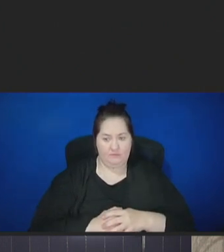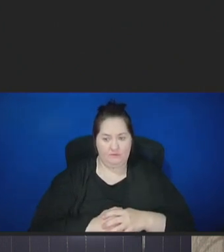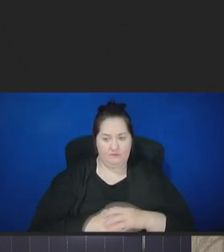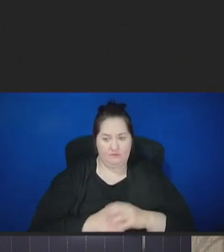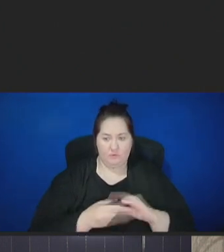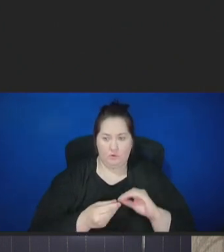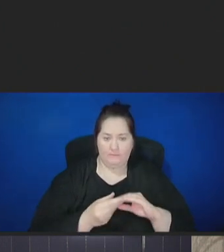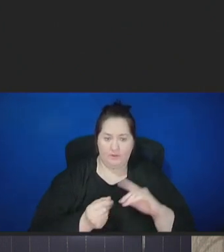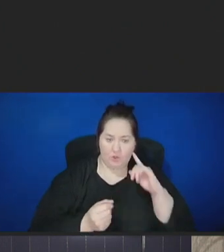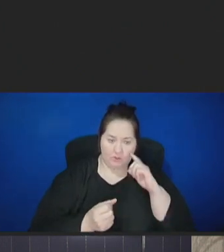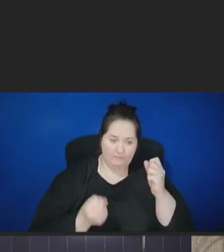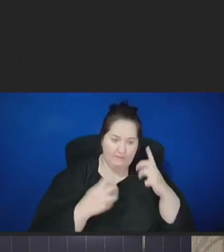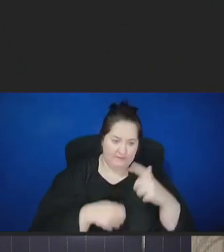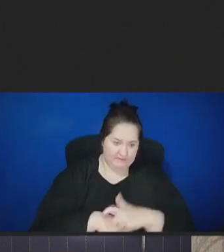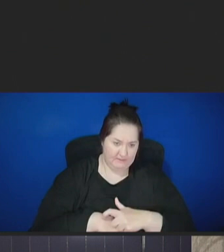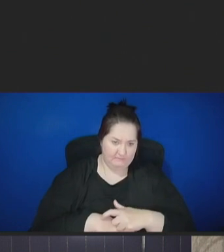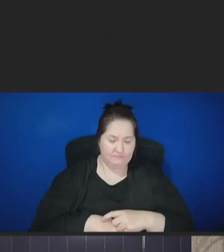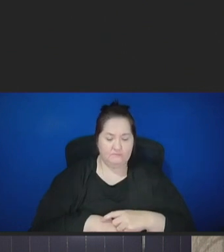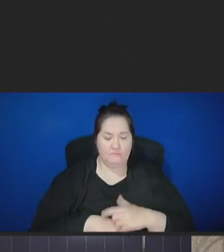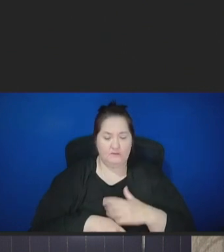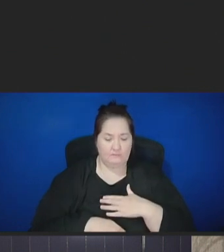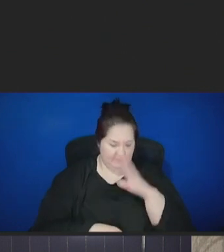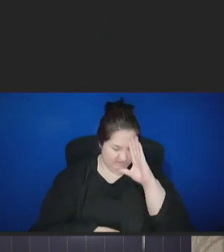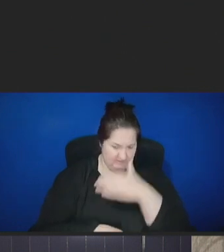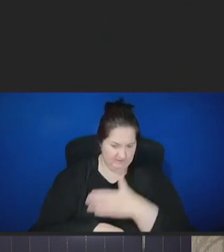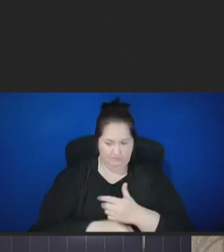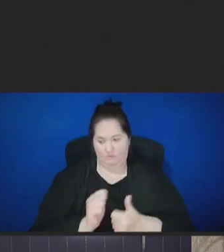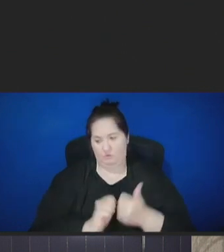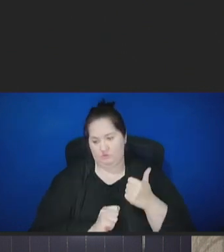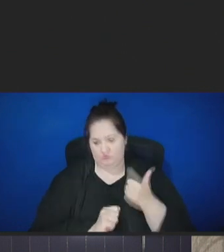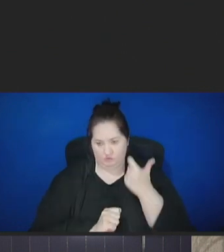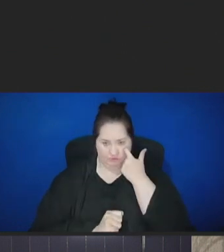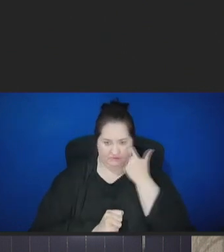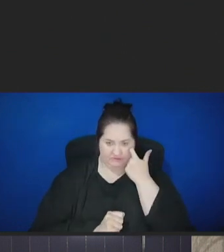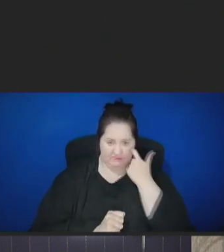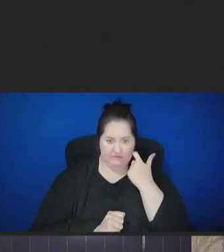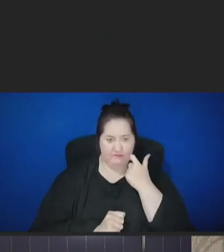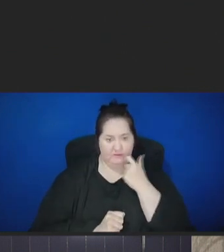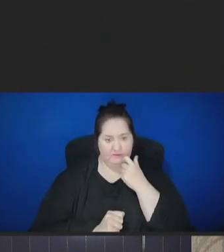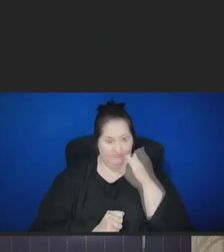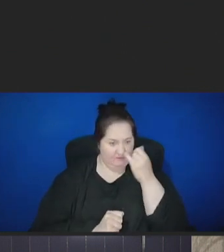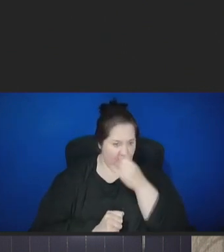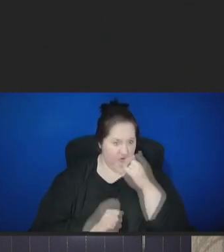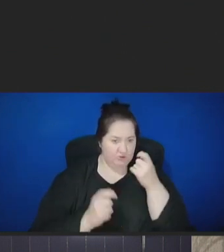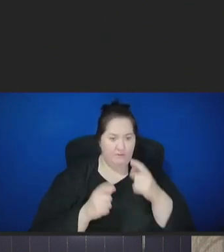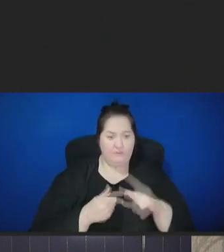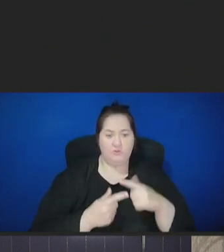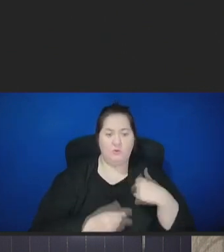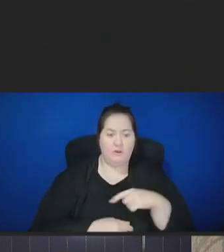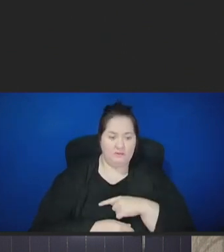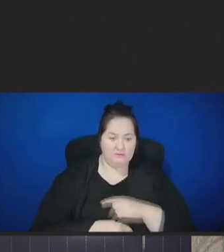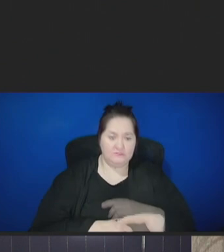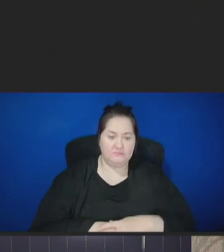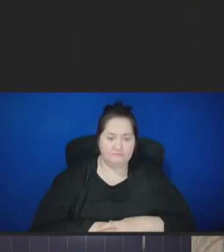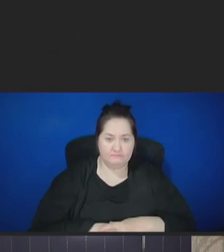been heard a number of times. My son's just the latest, and I feel a little foolish that it happened to us.